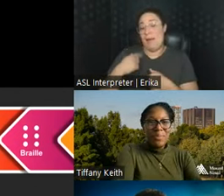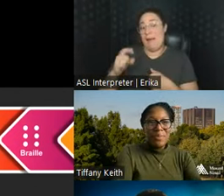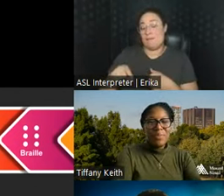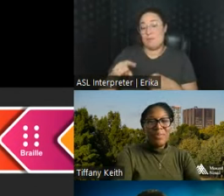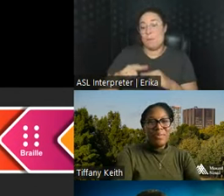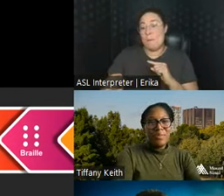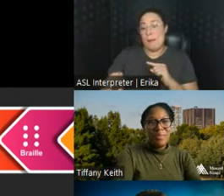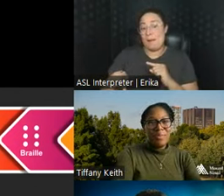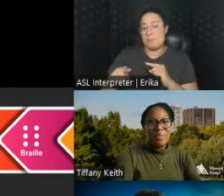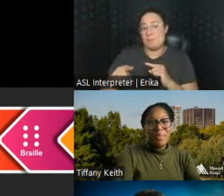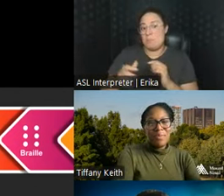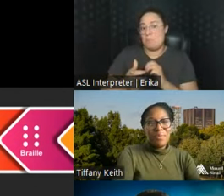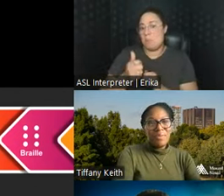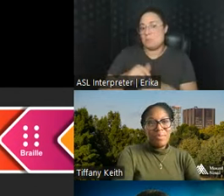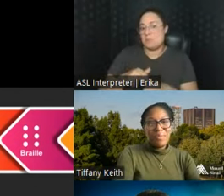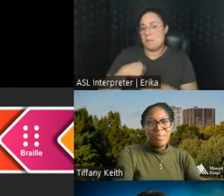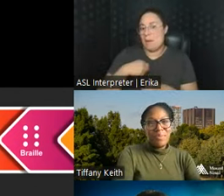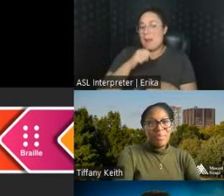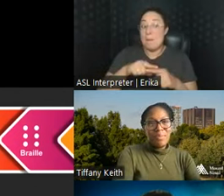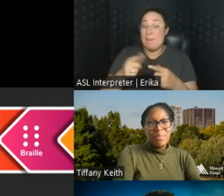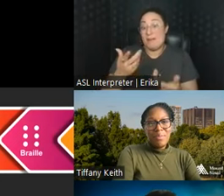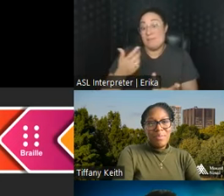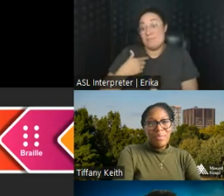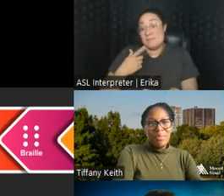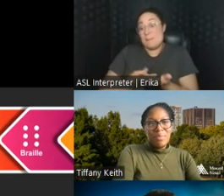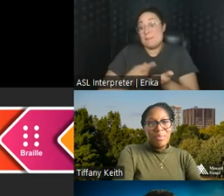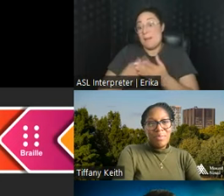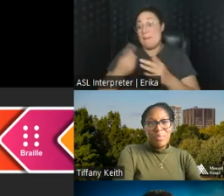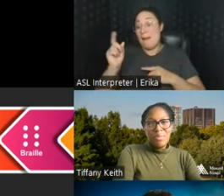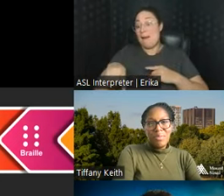everyday items, phone, pen, paper,